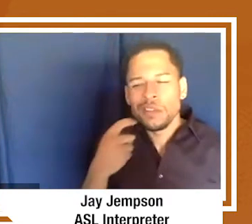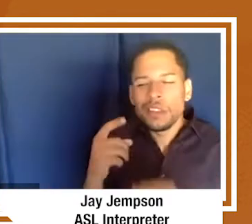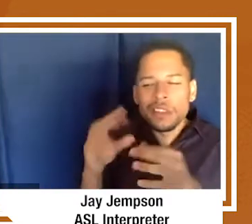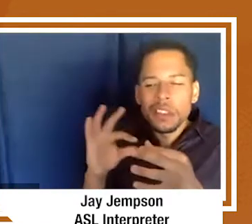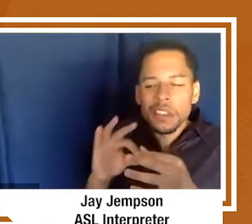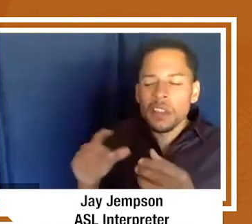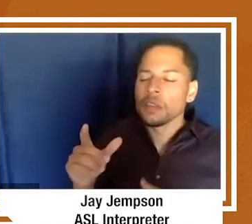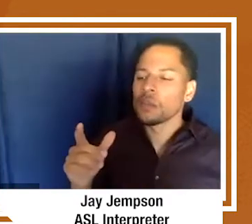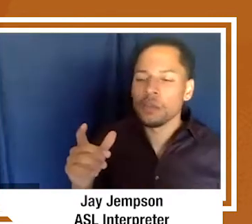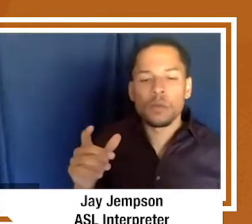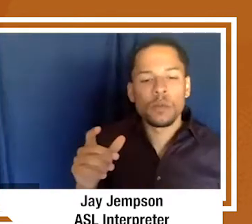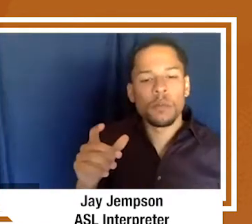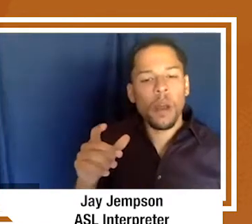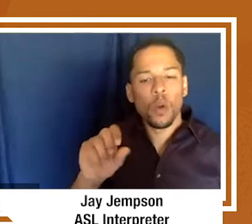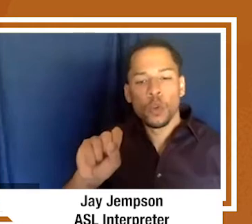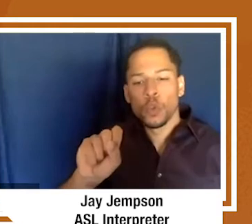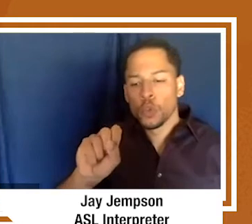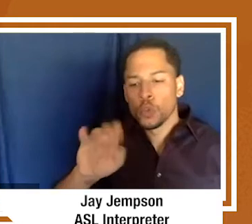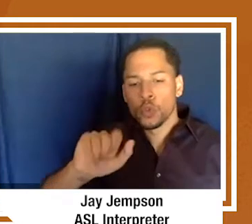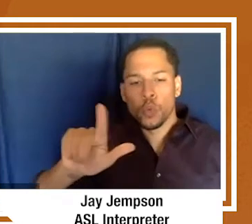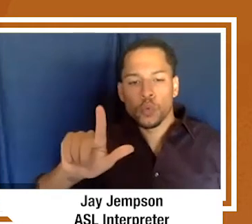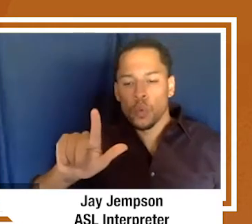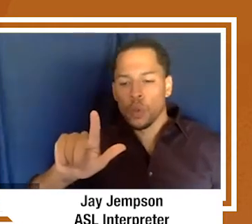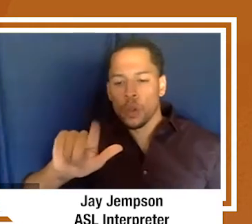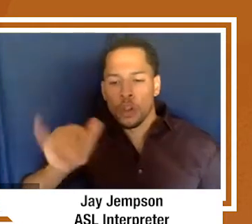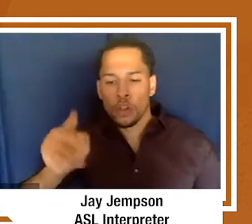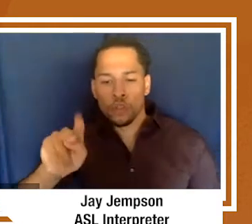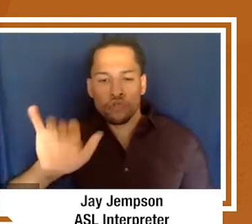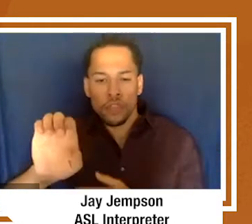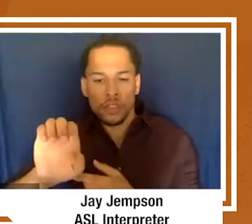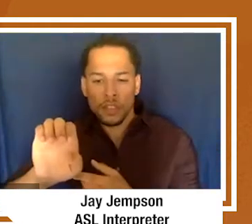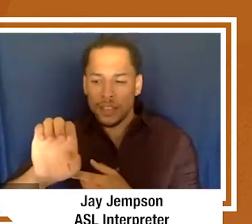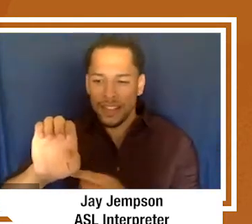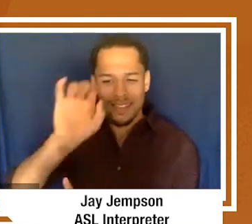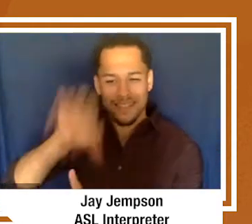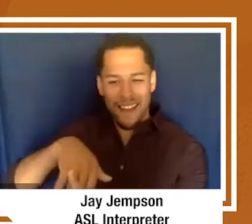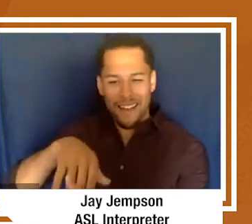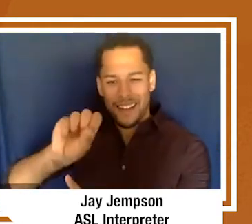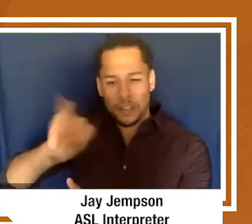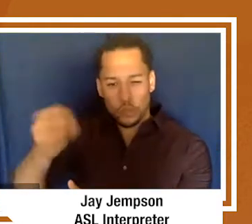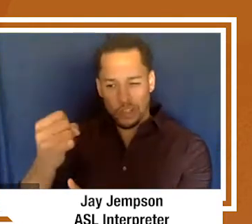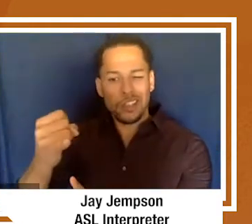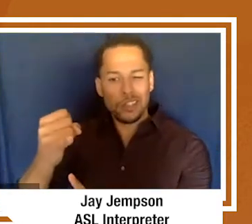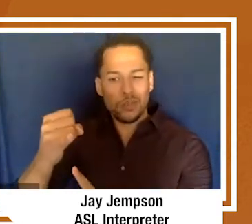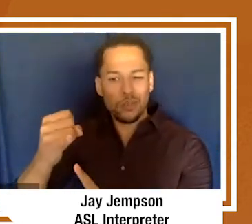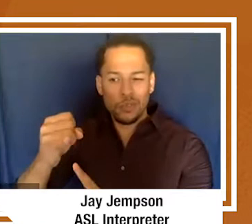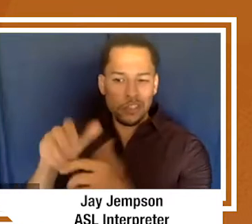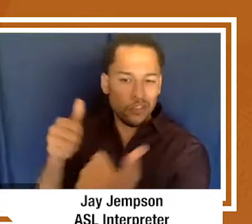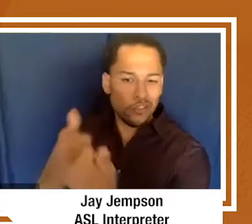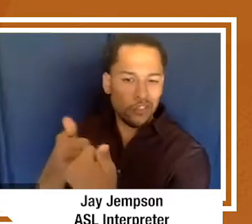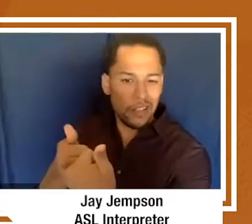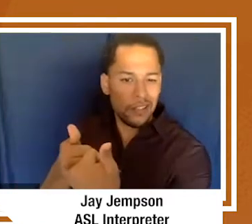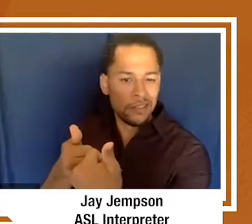of social justice and challenging the system. And I'm looking at Denise, since she's such an expert wordsmith,